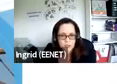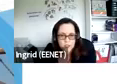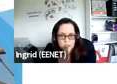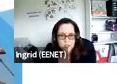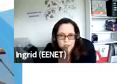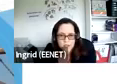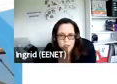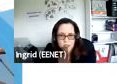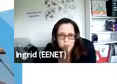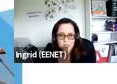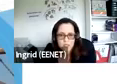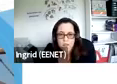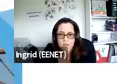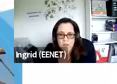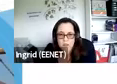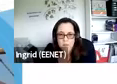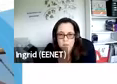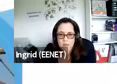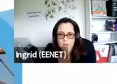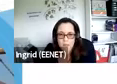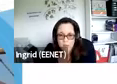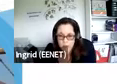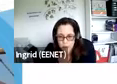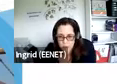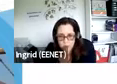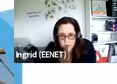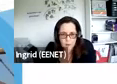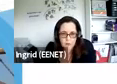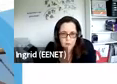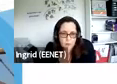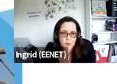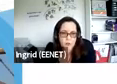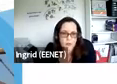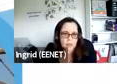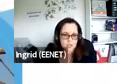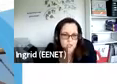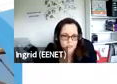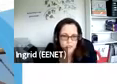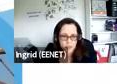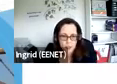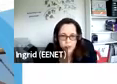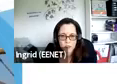if you're using social media and you want to post about the webinar, we've got